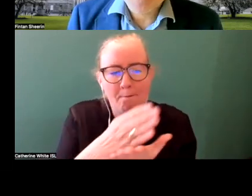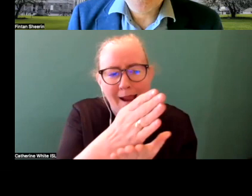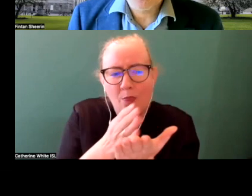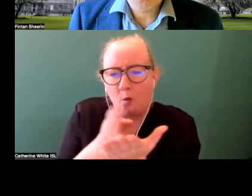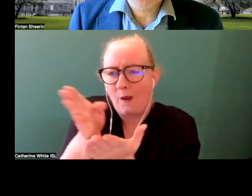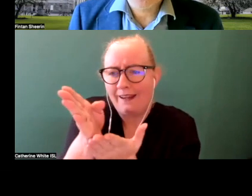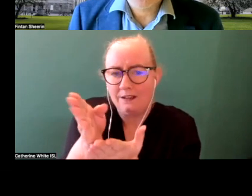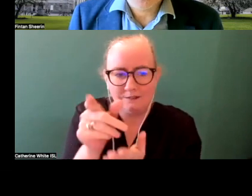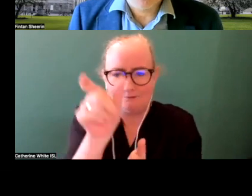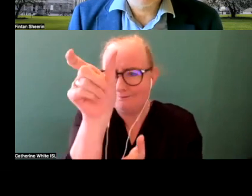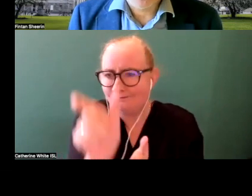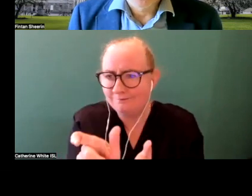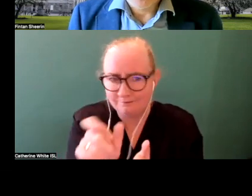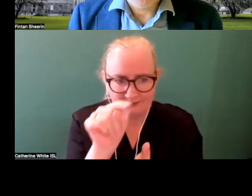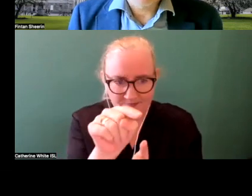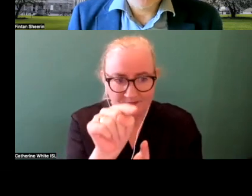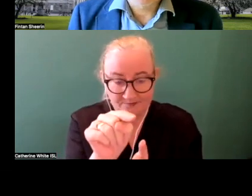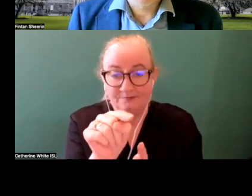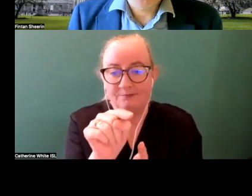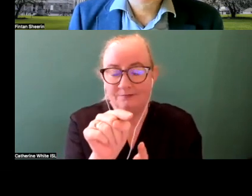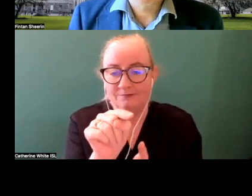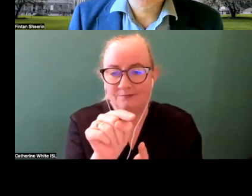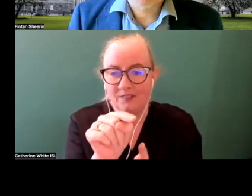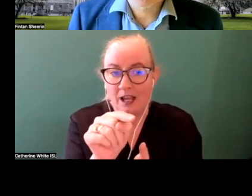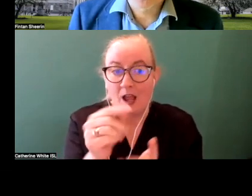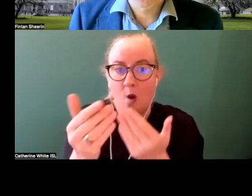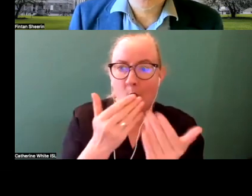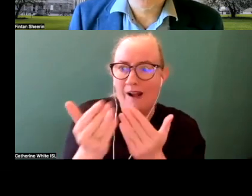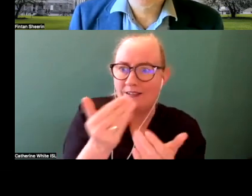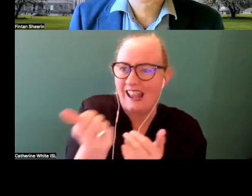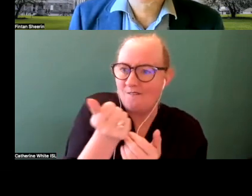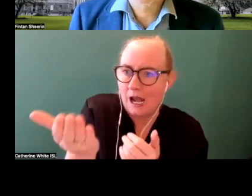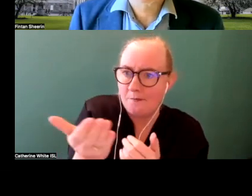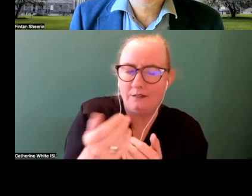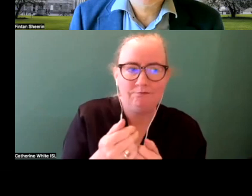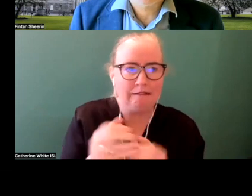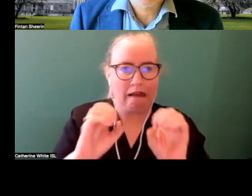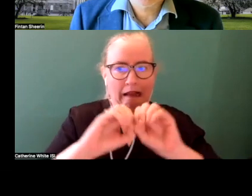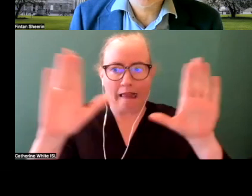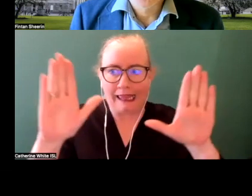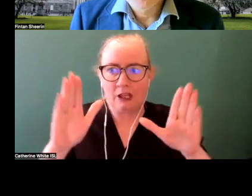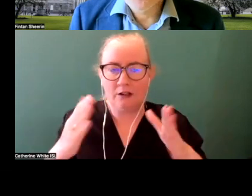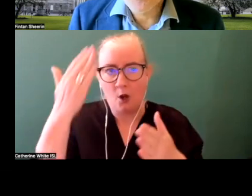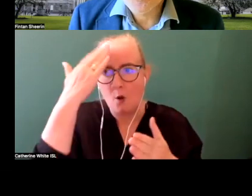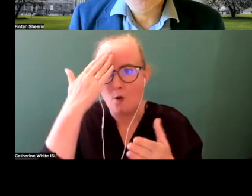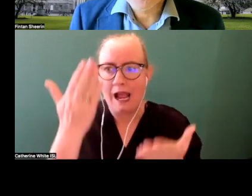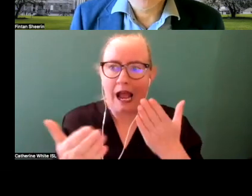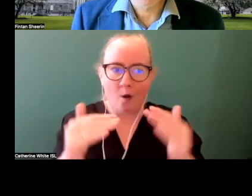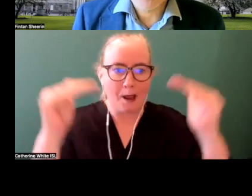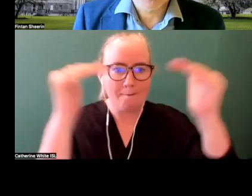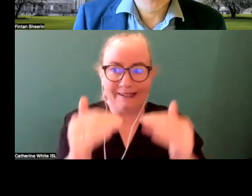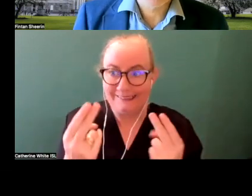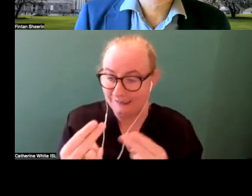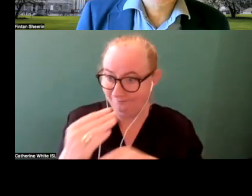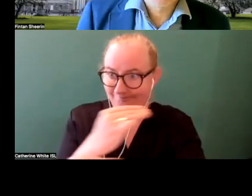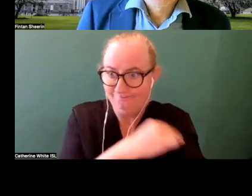to the pathways and the availability of clear approaches to meeting these needs. There's also issues